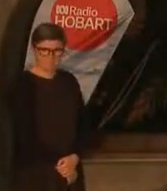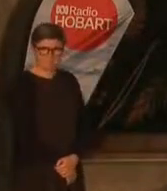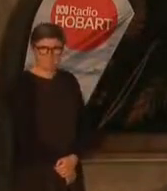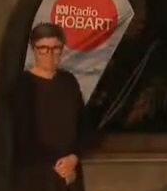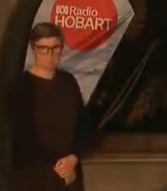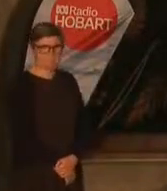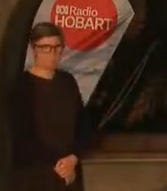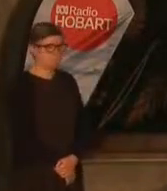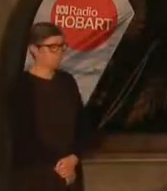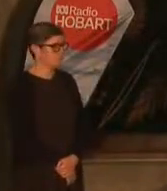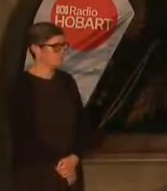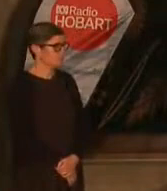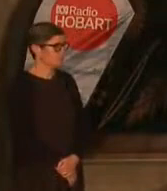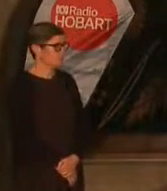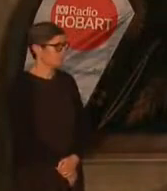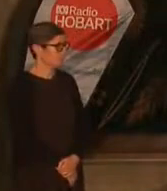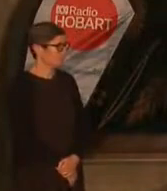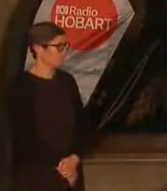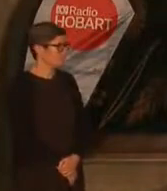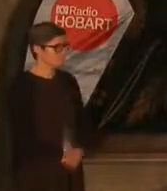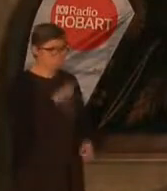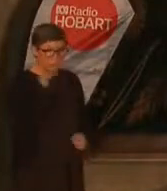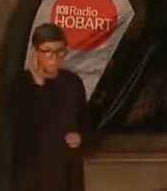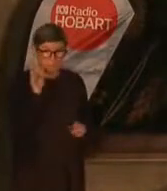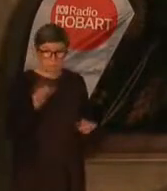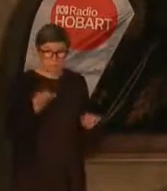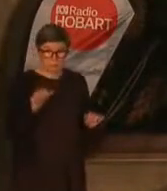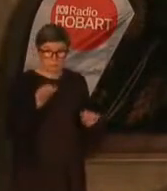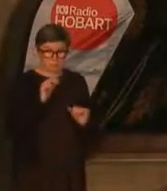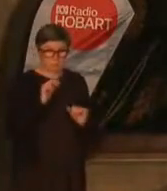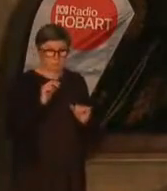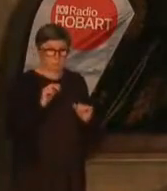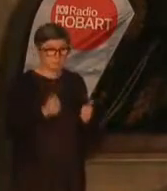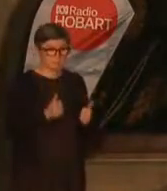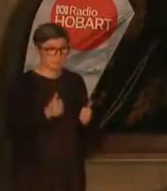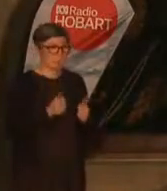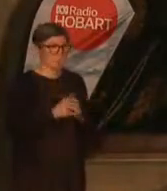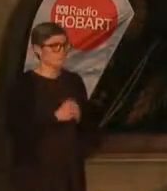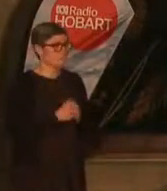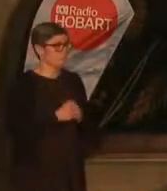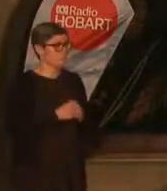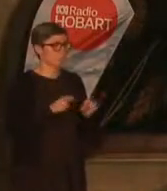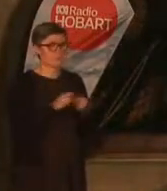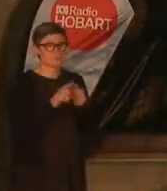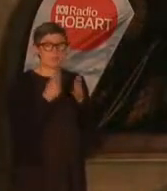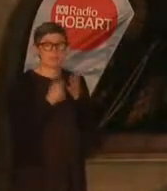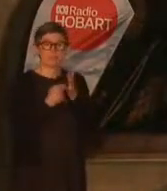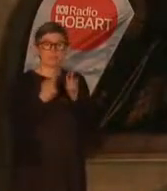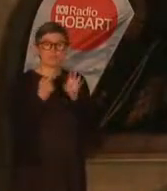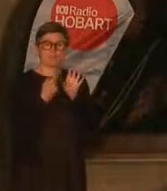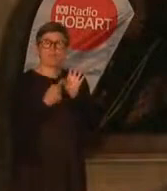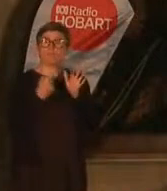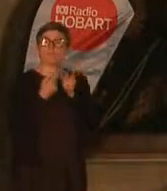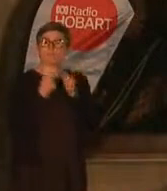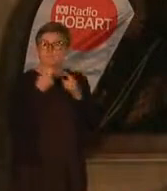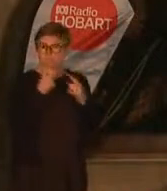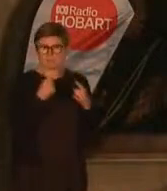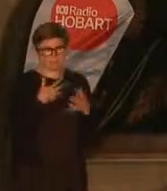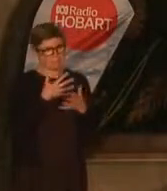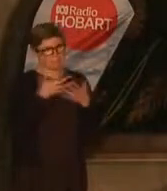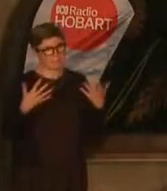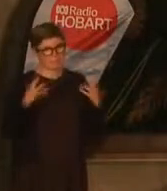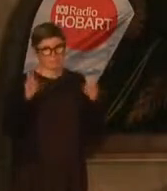Are these definitely on? Yes. You can hear me? Okay. So as Rick said, this is an absolutely huge topic to talk